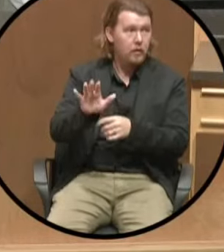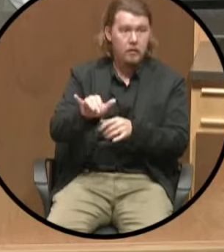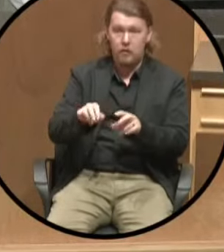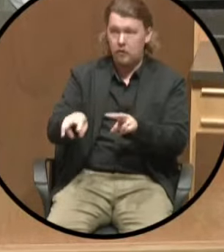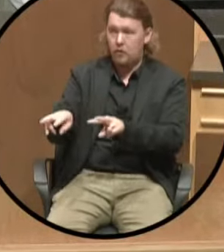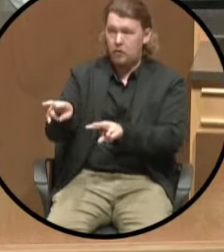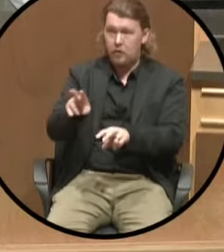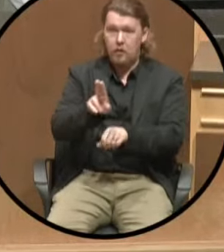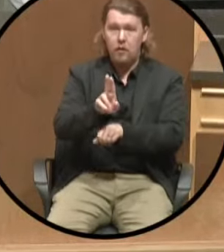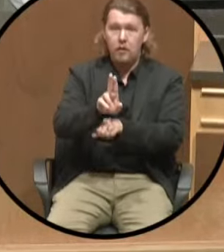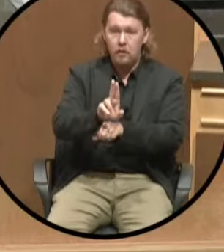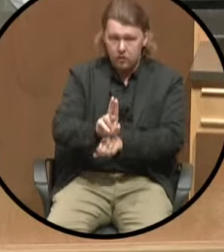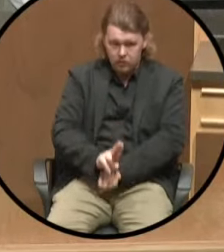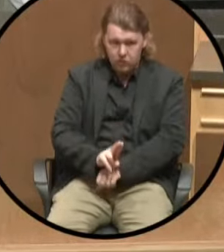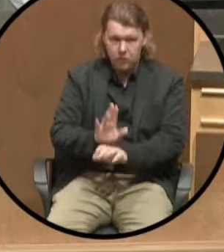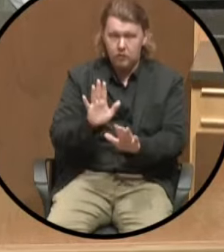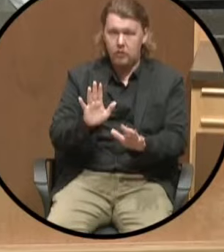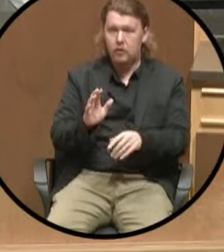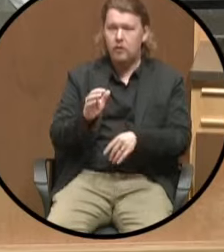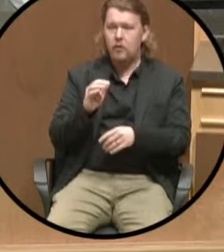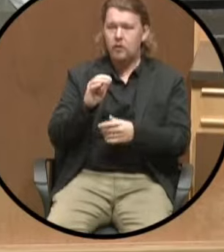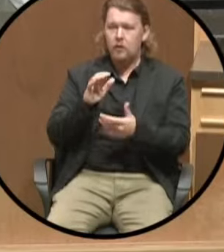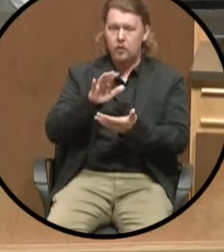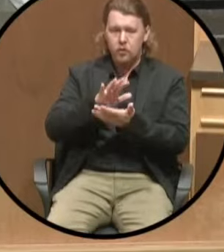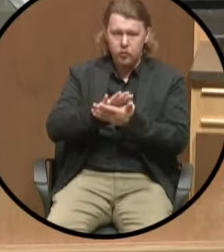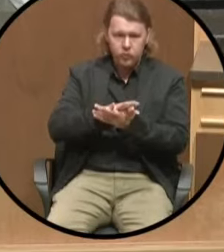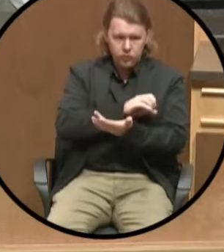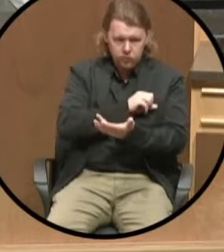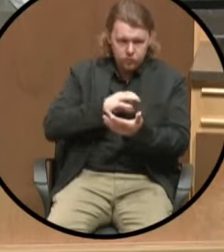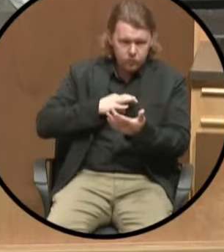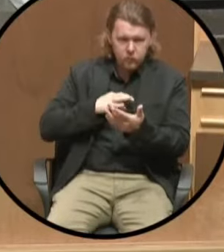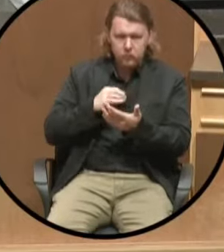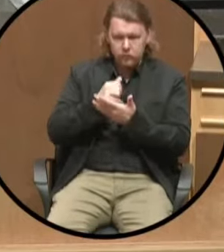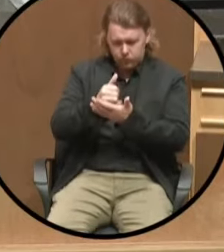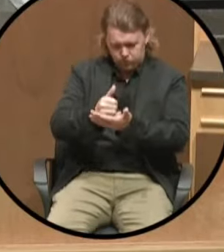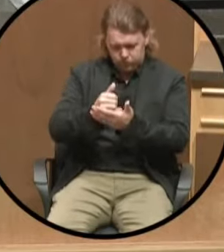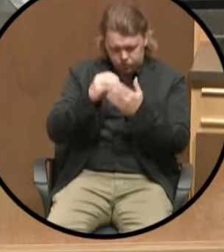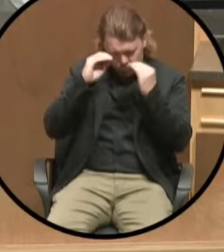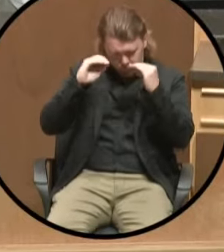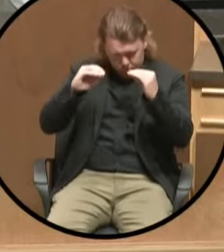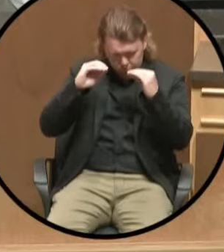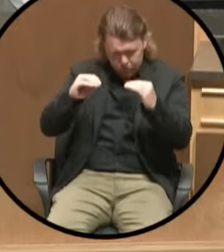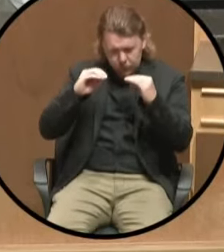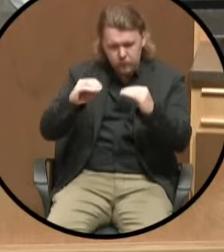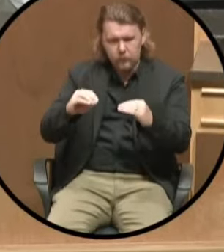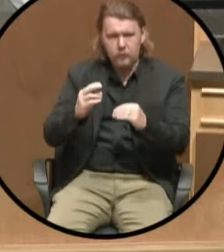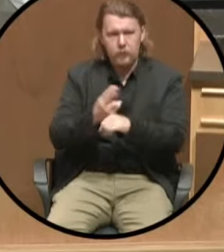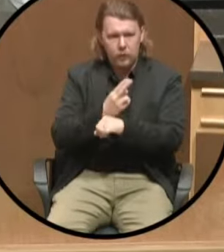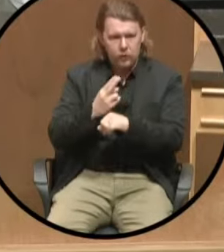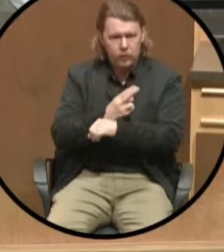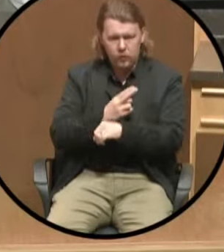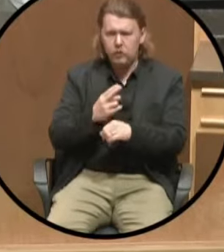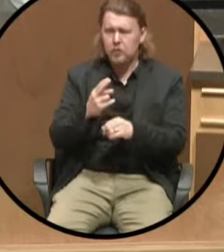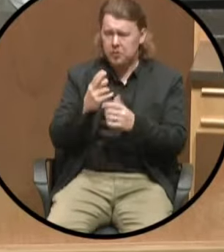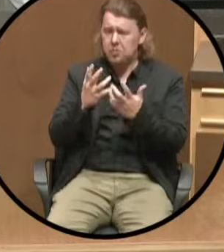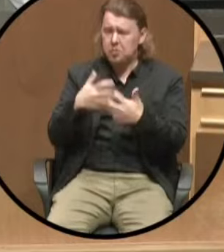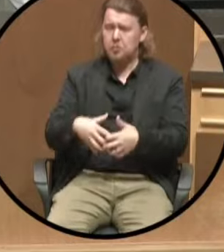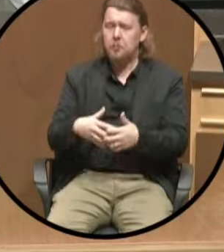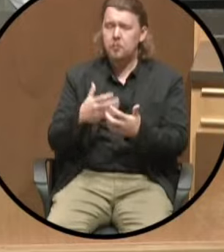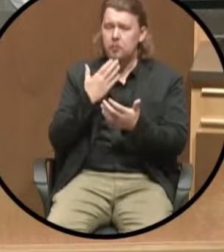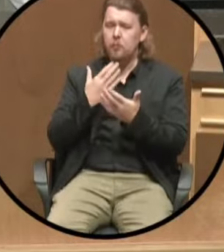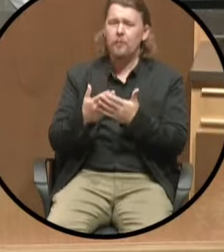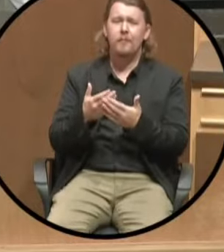mask. The school staff does assist children in learning that, so that has worked out well. There are a very, very low